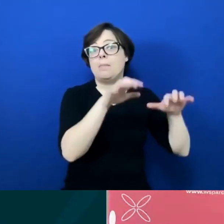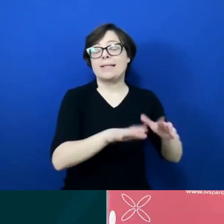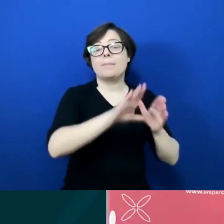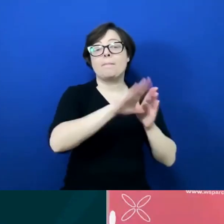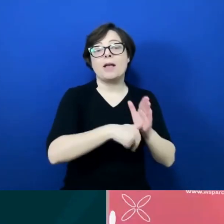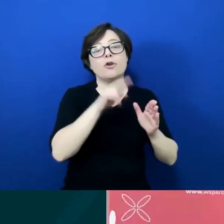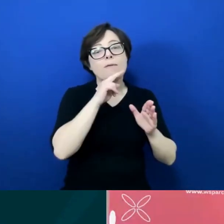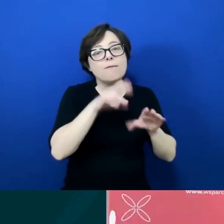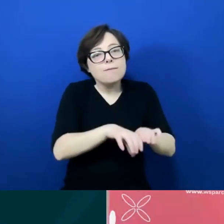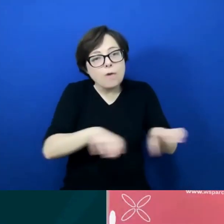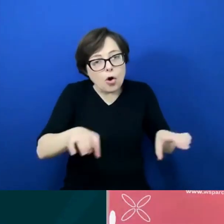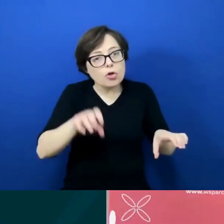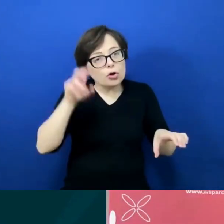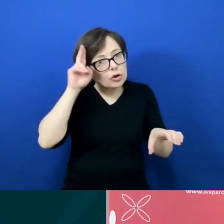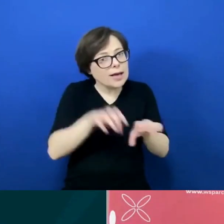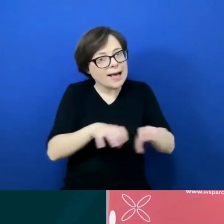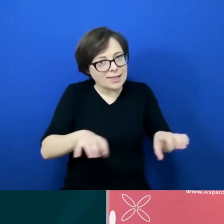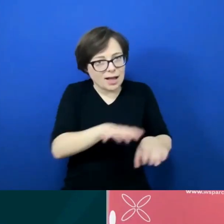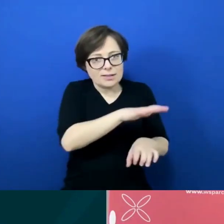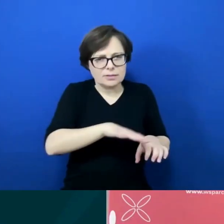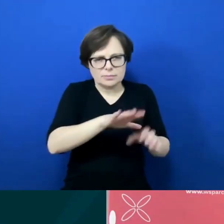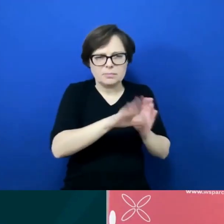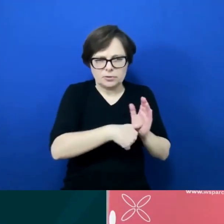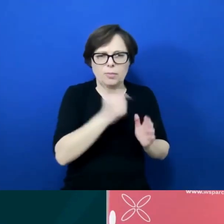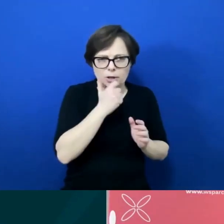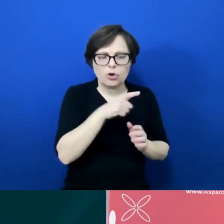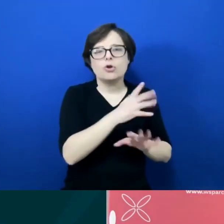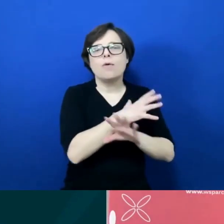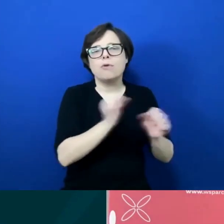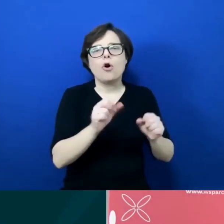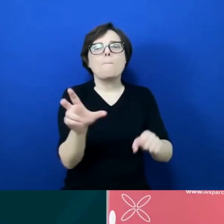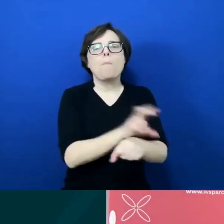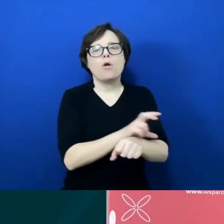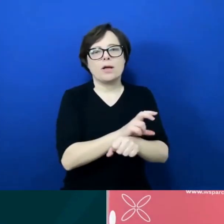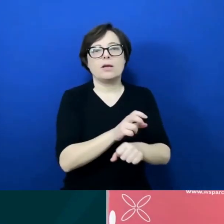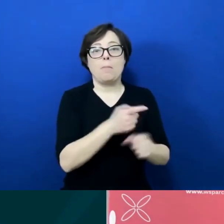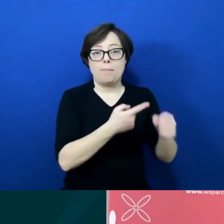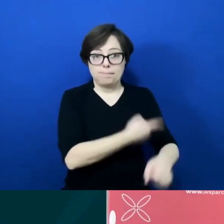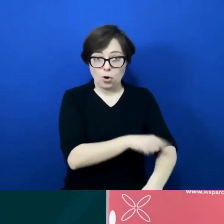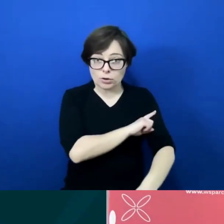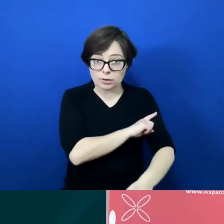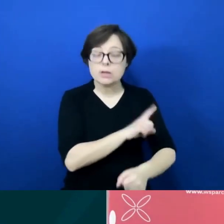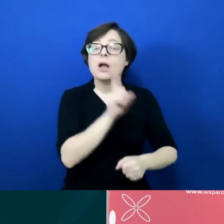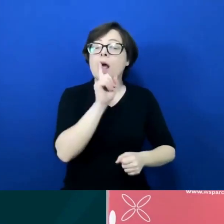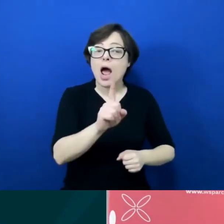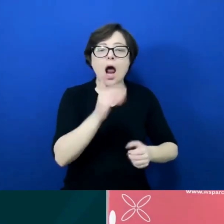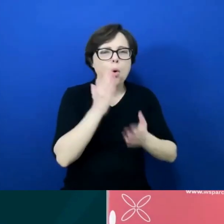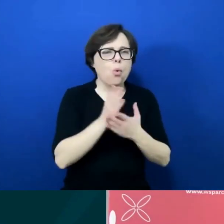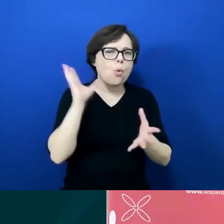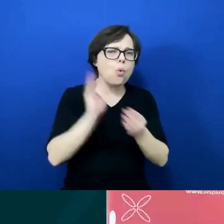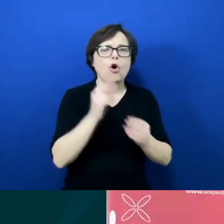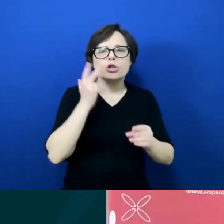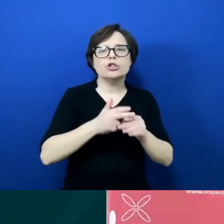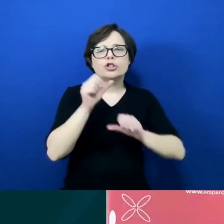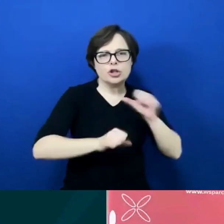the chairman of the Municipal Water Supply and Sewerage Administration in the city, graduate of the Poznań University of Technology, but